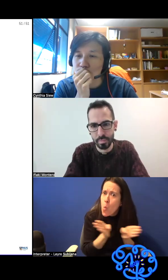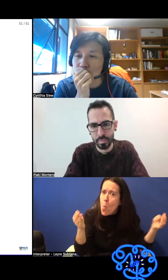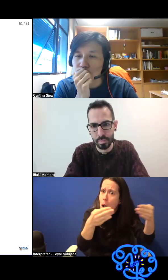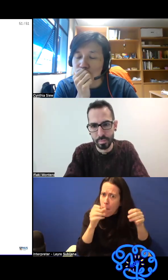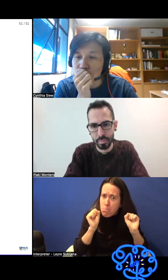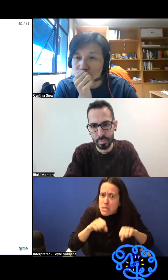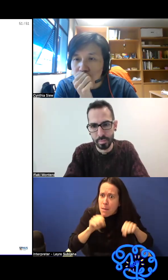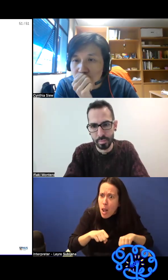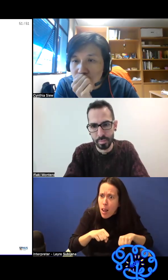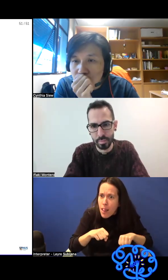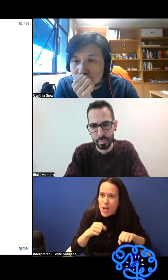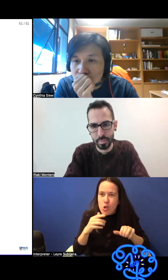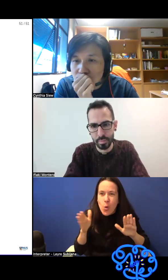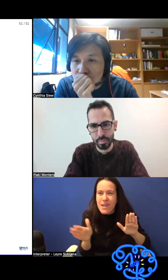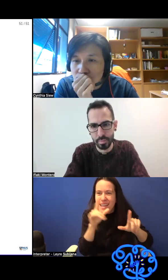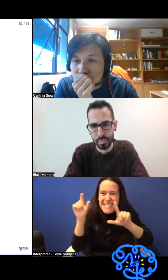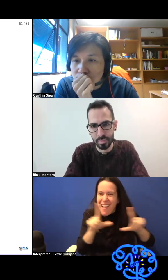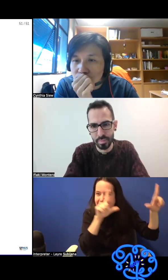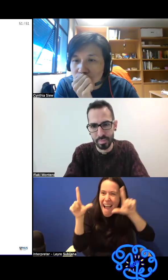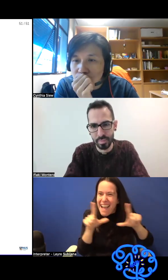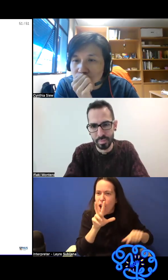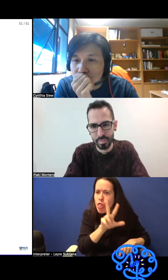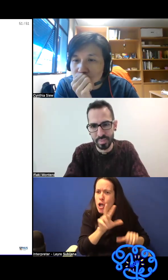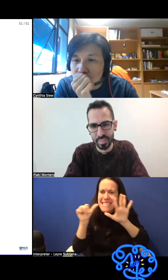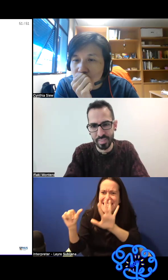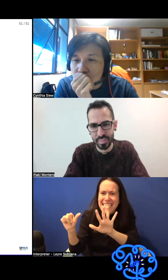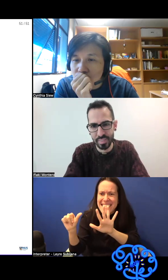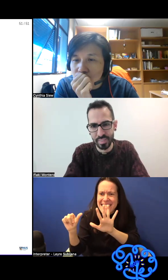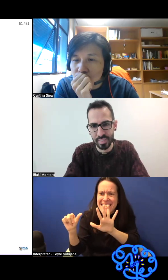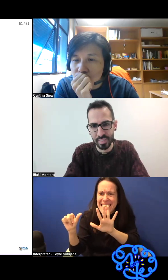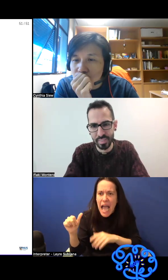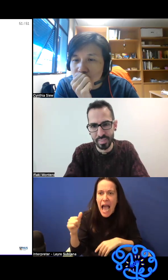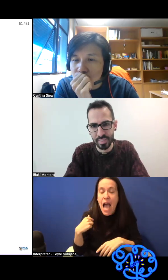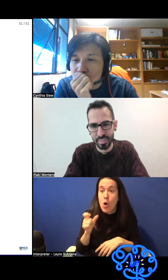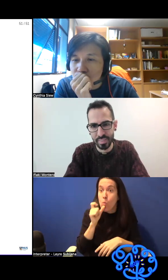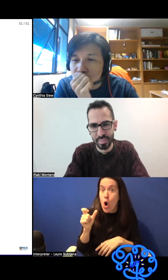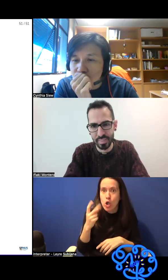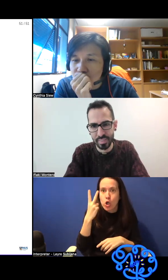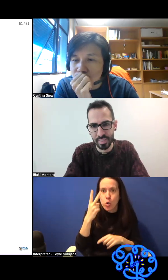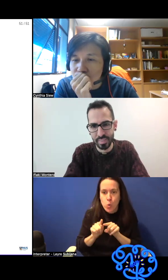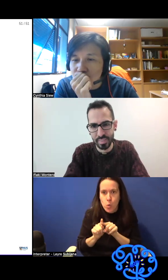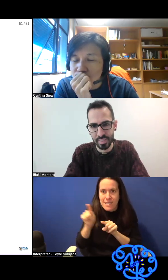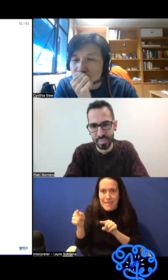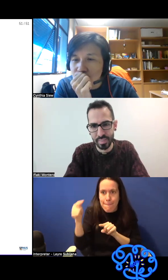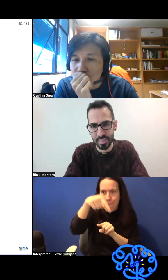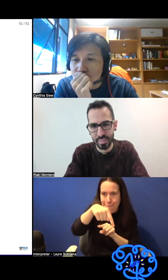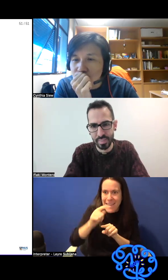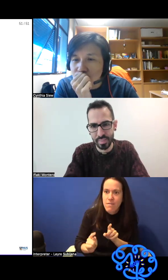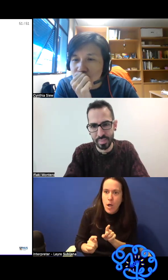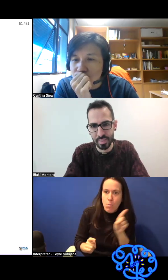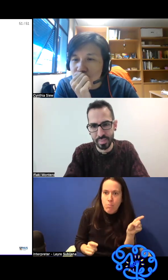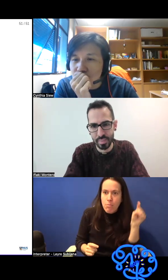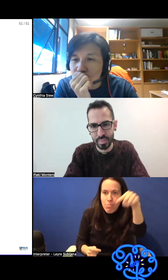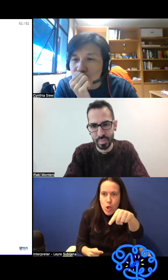slide 36, you showed a network with words separated by two steps, red edges, the shortest route.